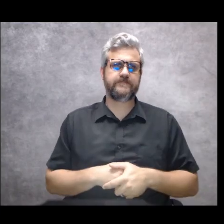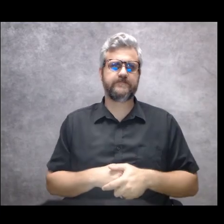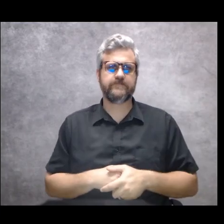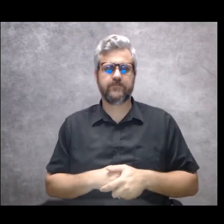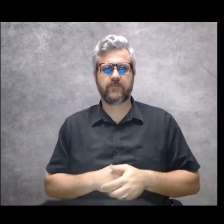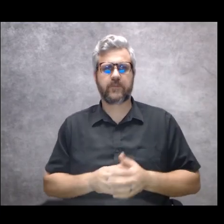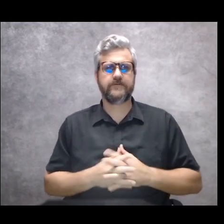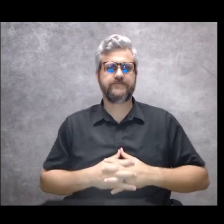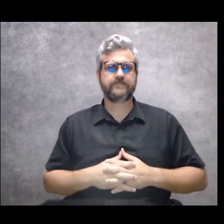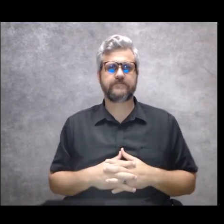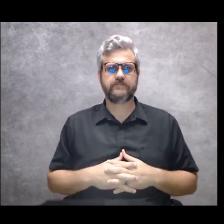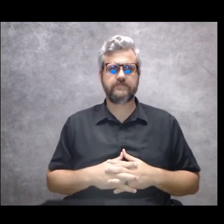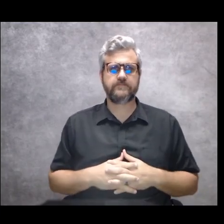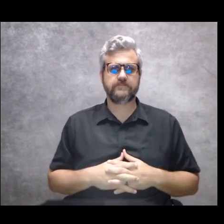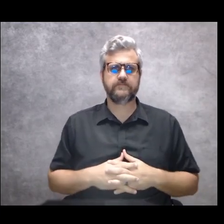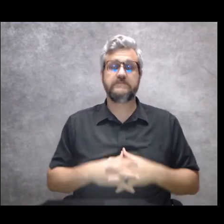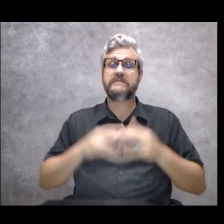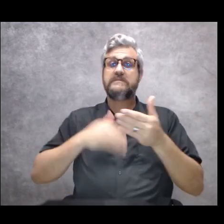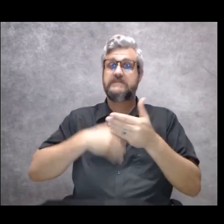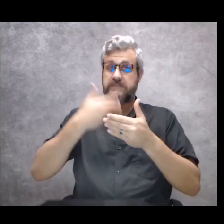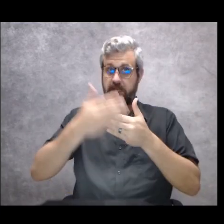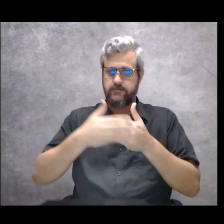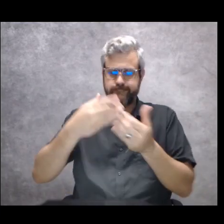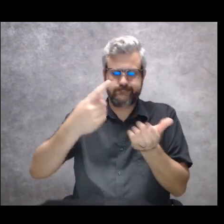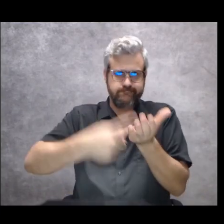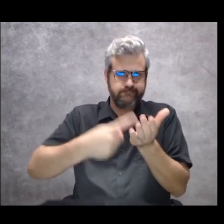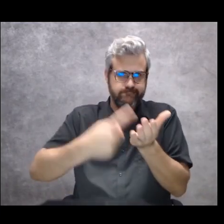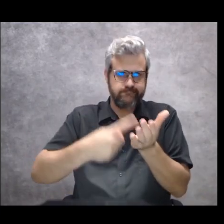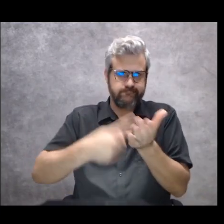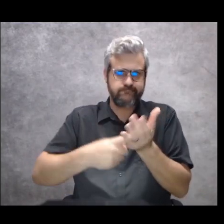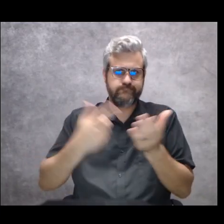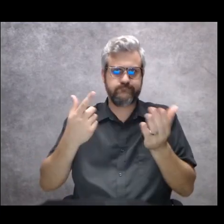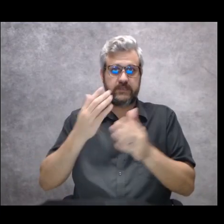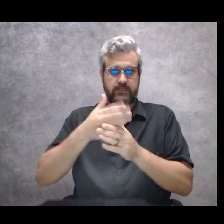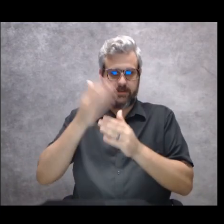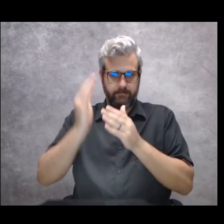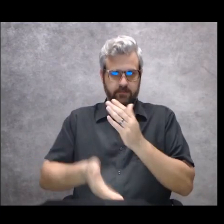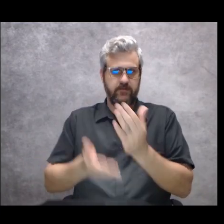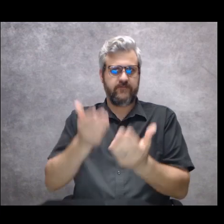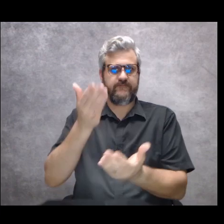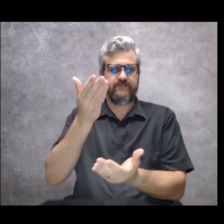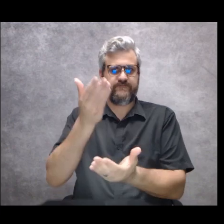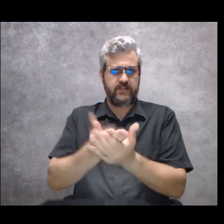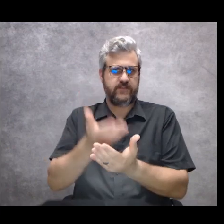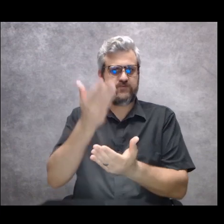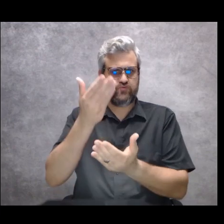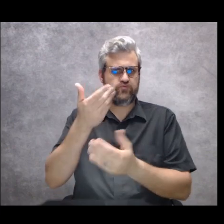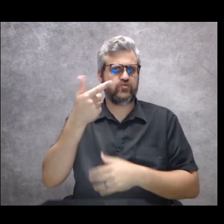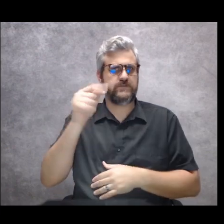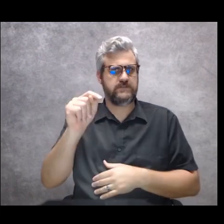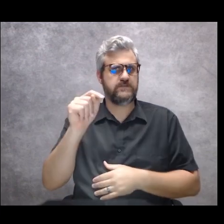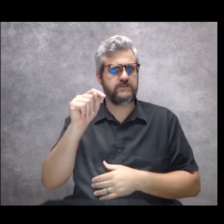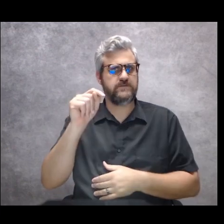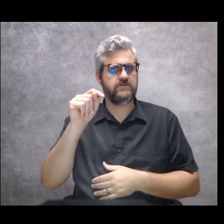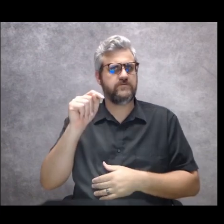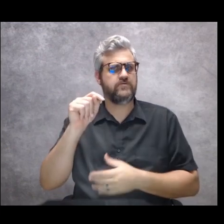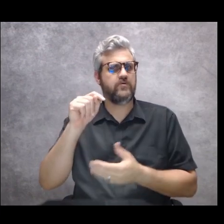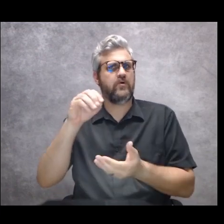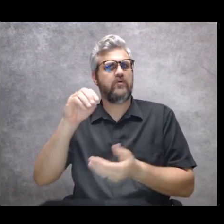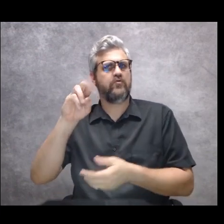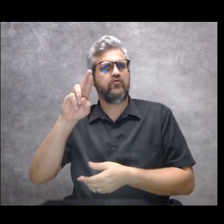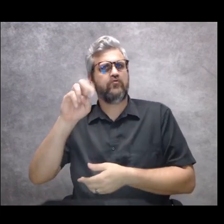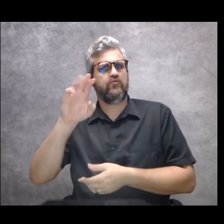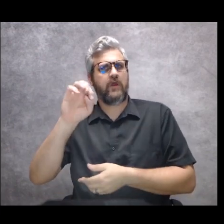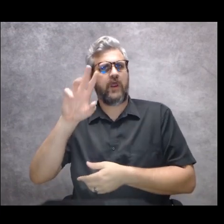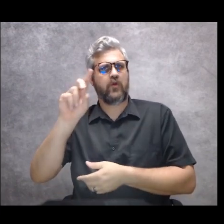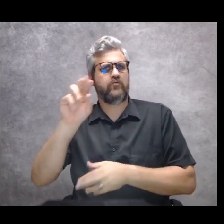Next, let's talk about completing the validation of GT Records Report. You can